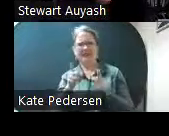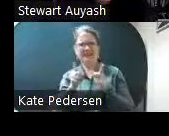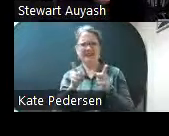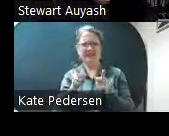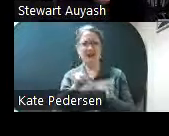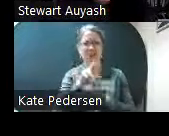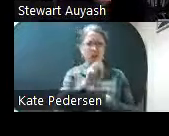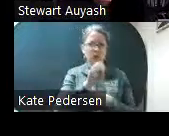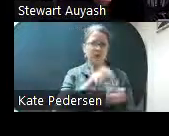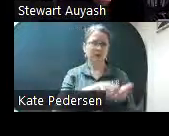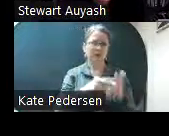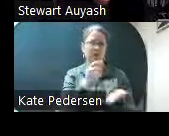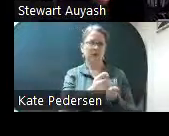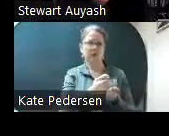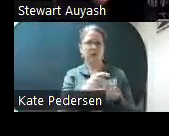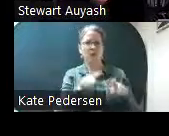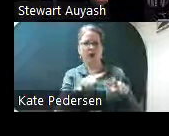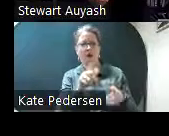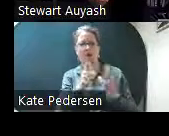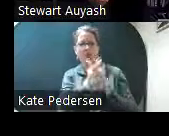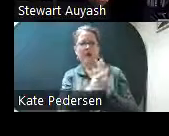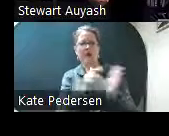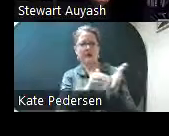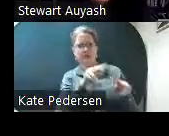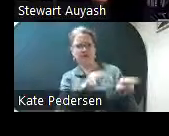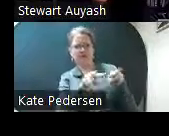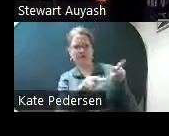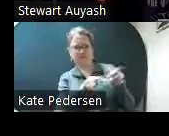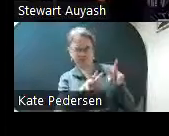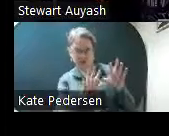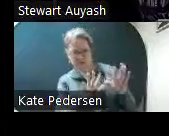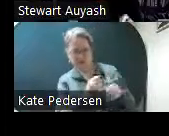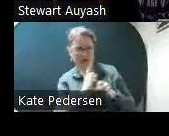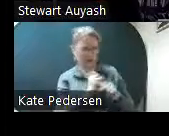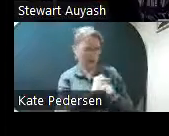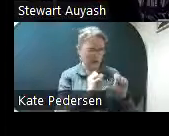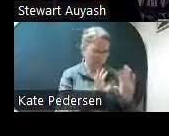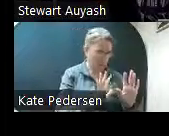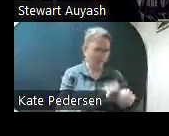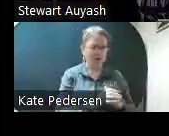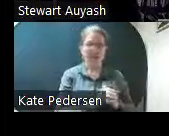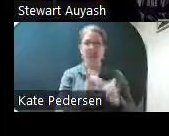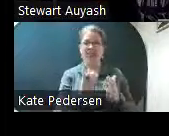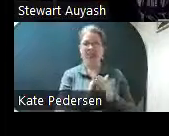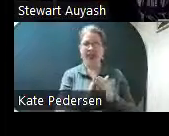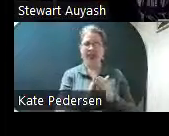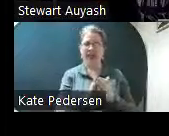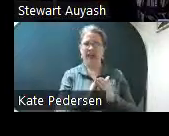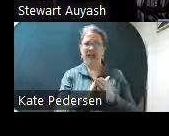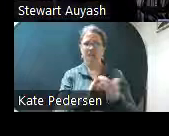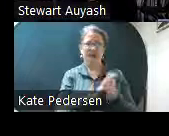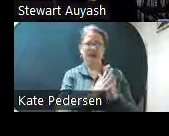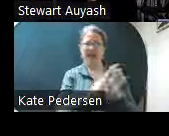to the treatment under the supervision of a licensed provider. That came to a head in New York State under